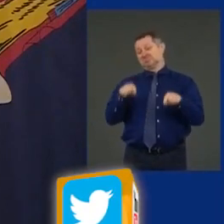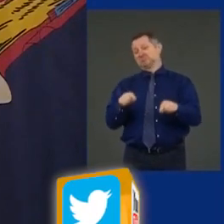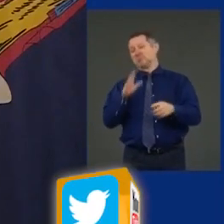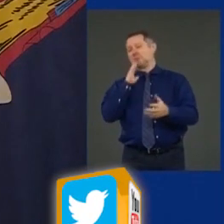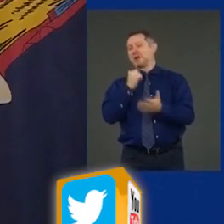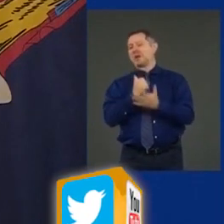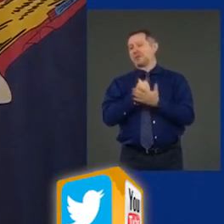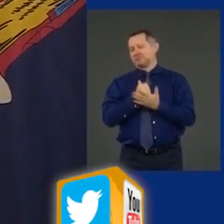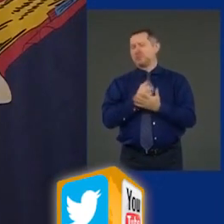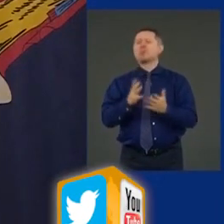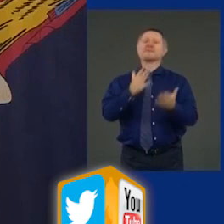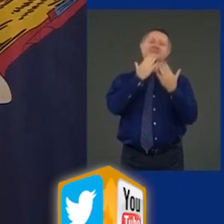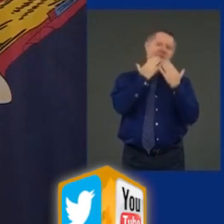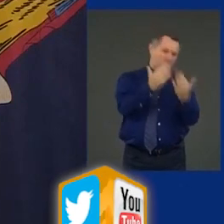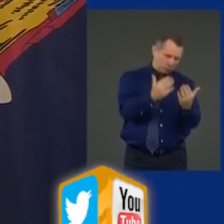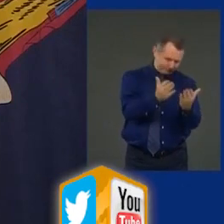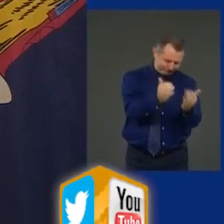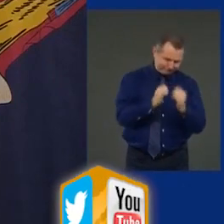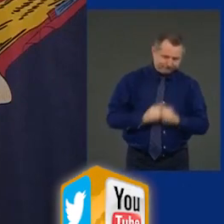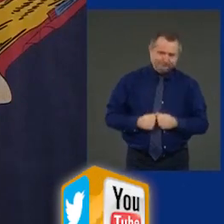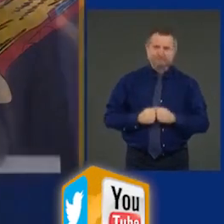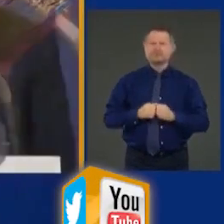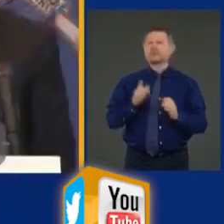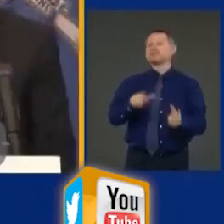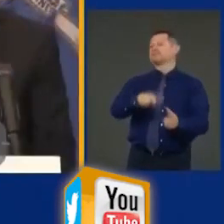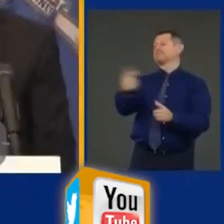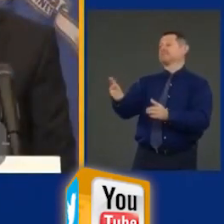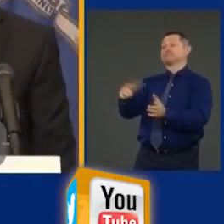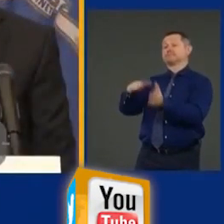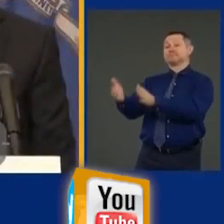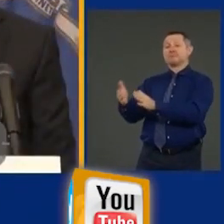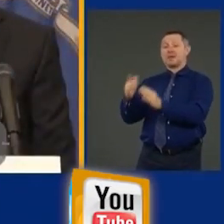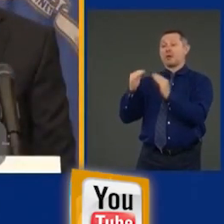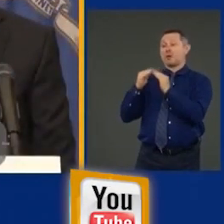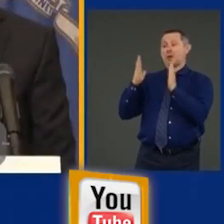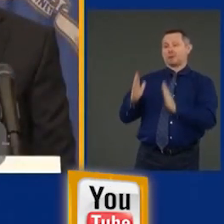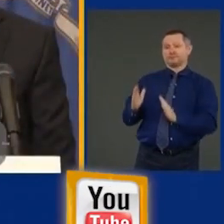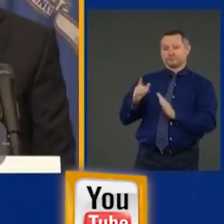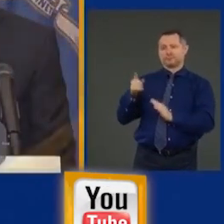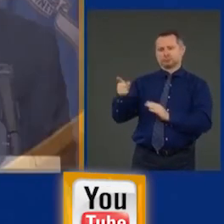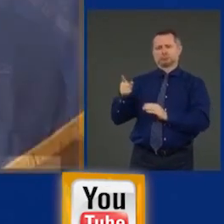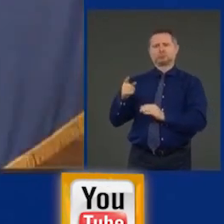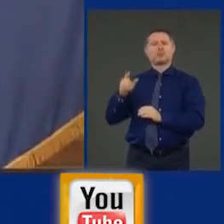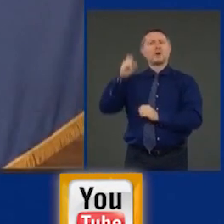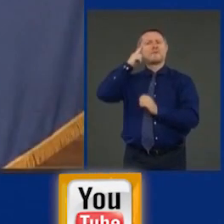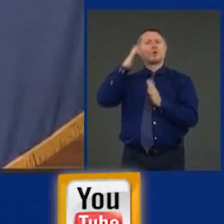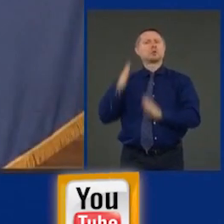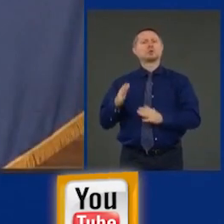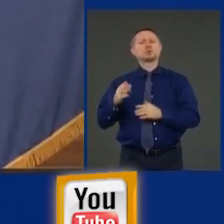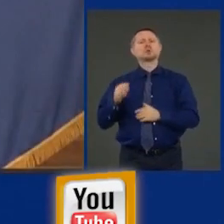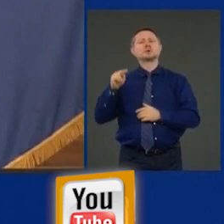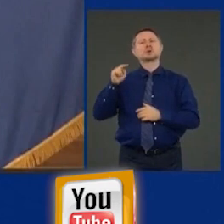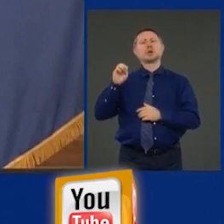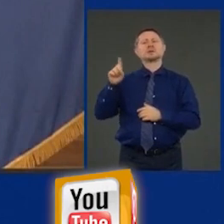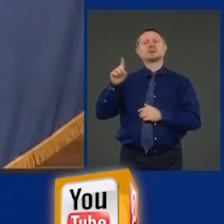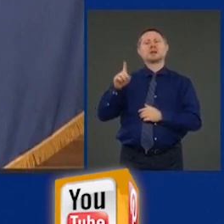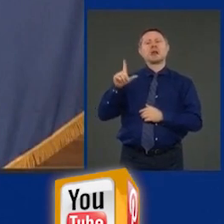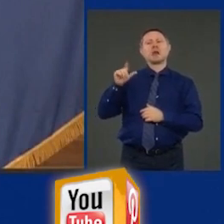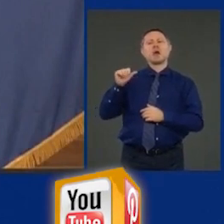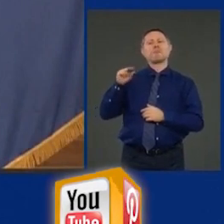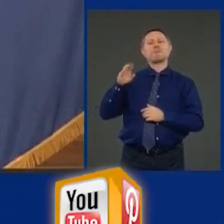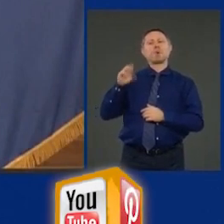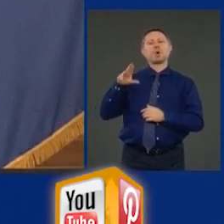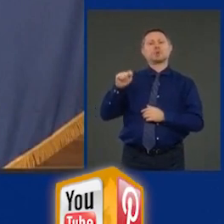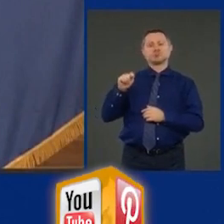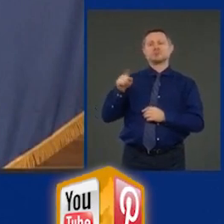very much, Phil. And our other colleague and partner, Governor Ned Lamont from Connecticut. Governor,